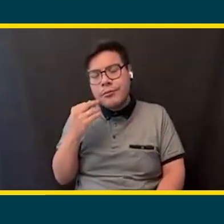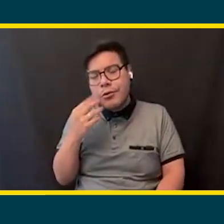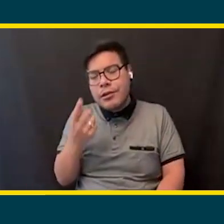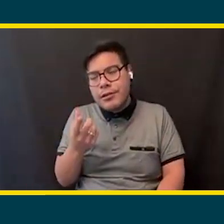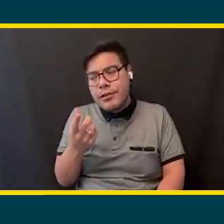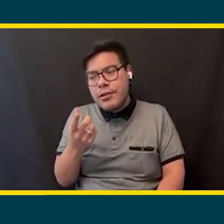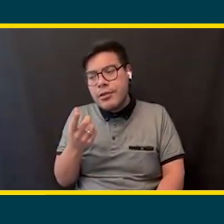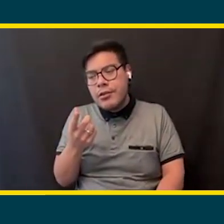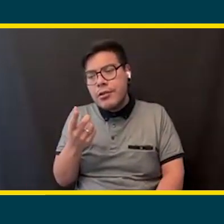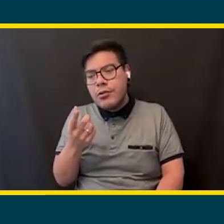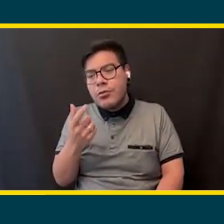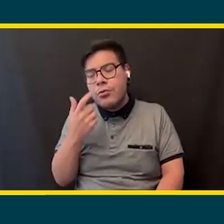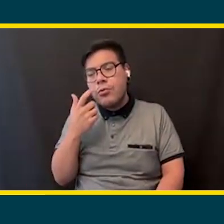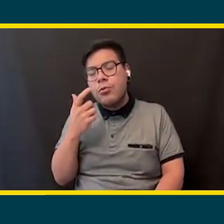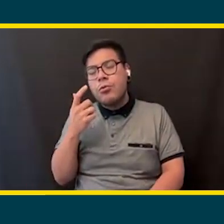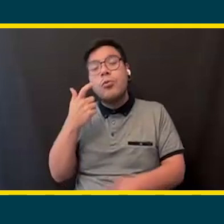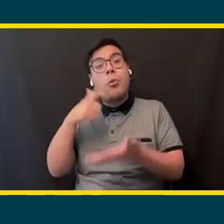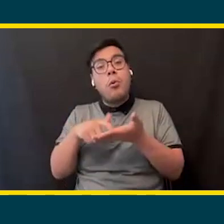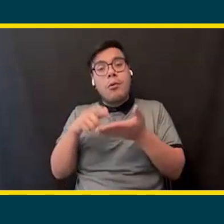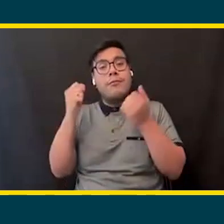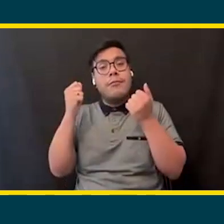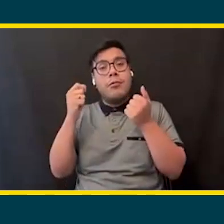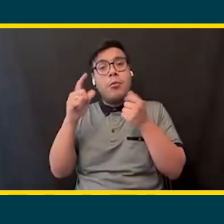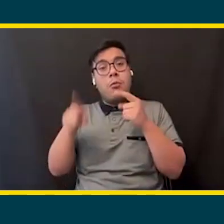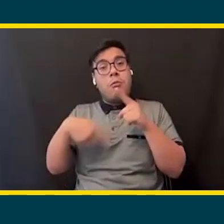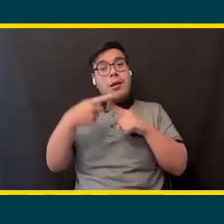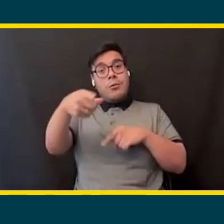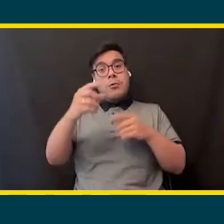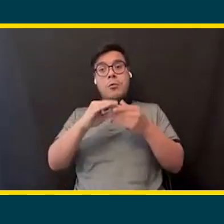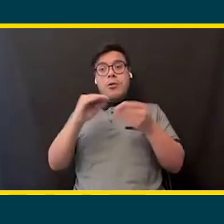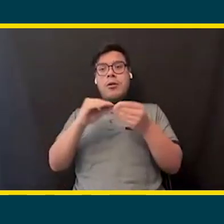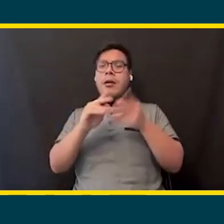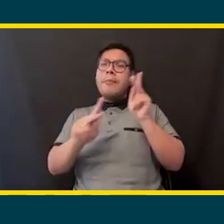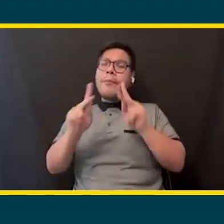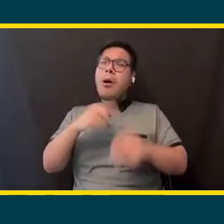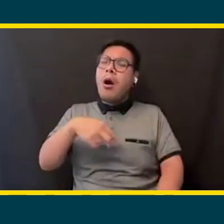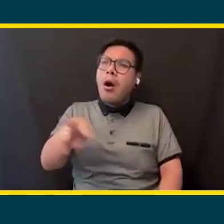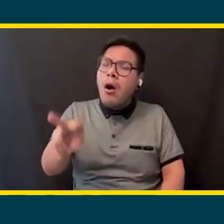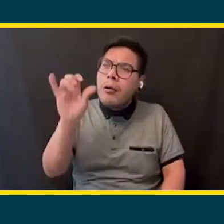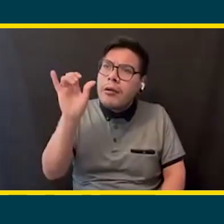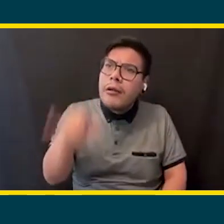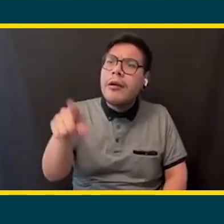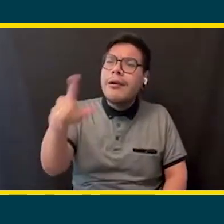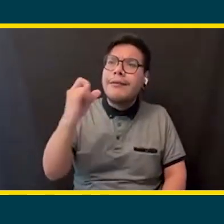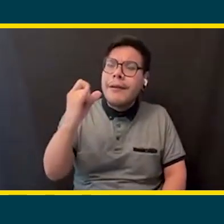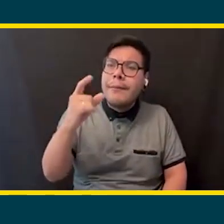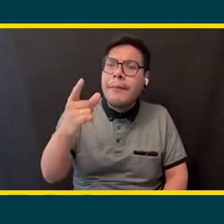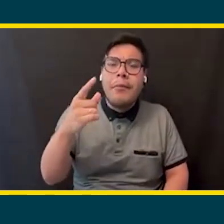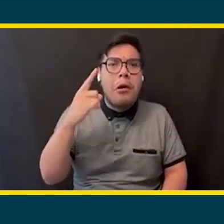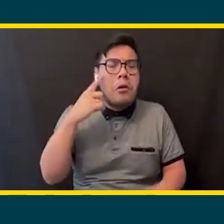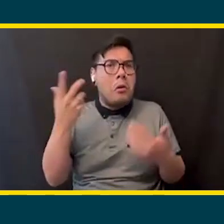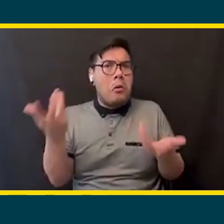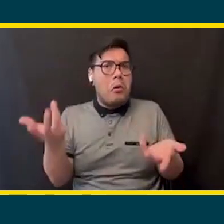many people, once you share about it, they go, oh, I do that all the time. I just thought that was life.